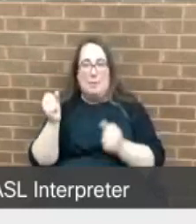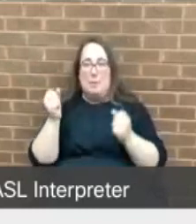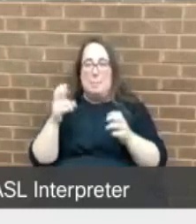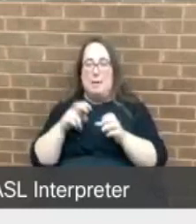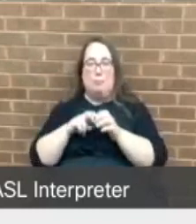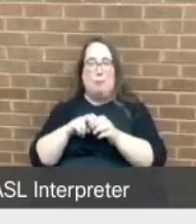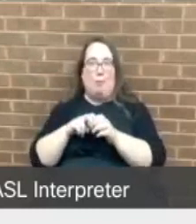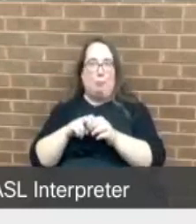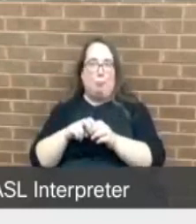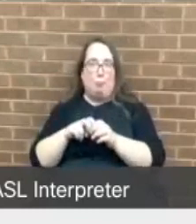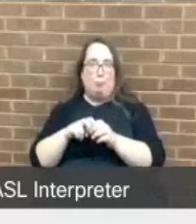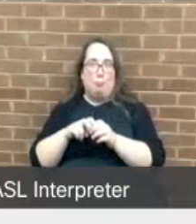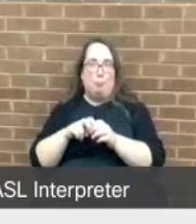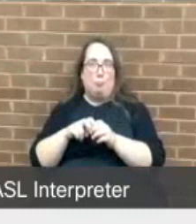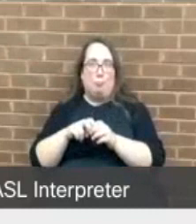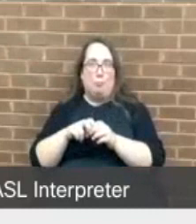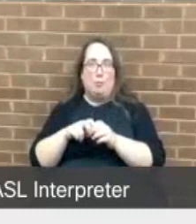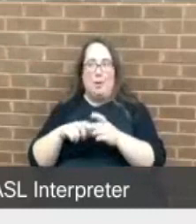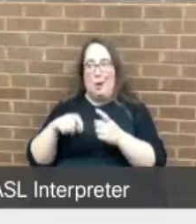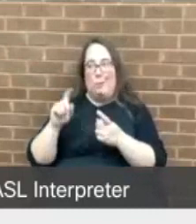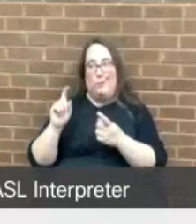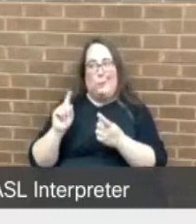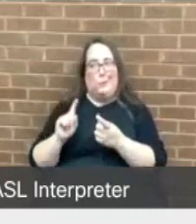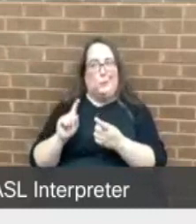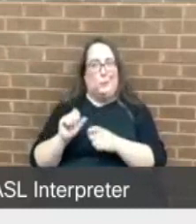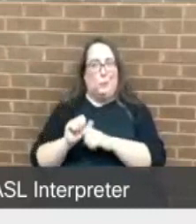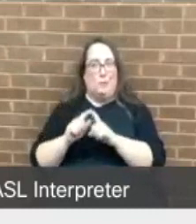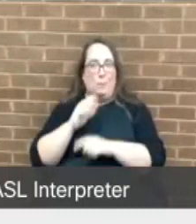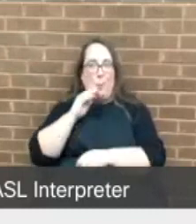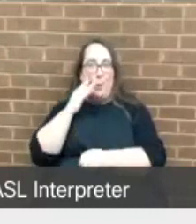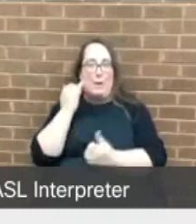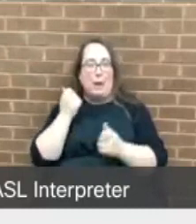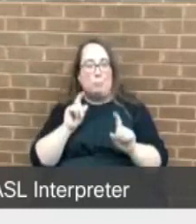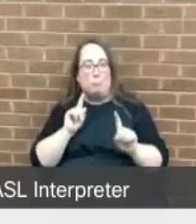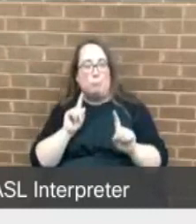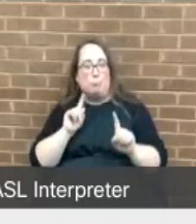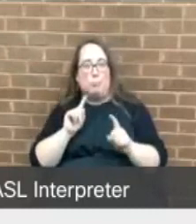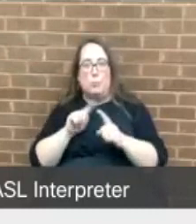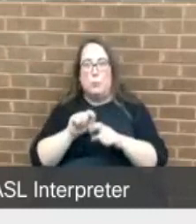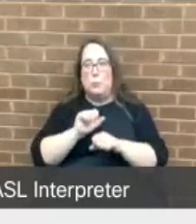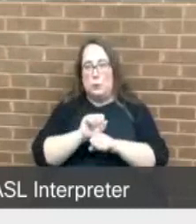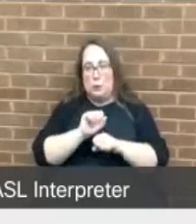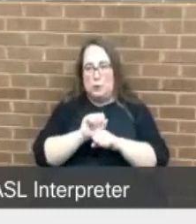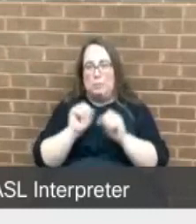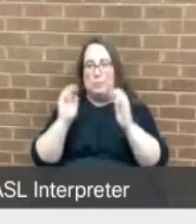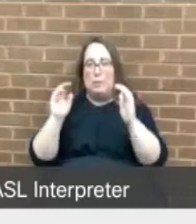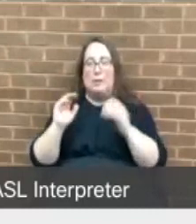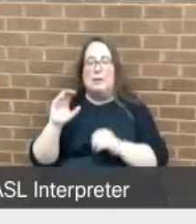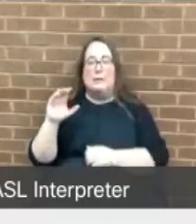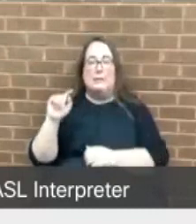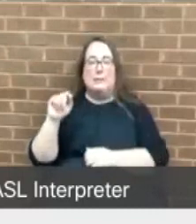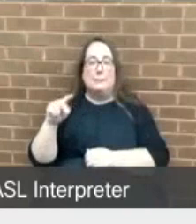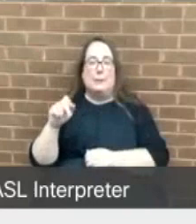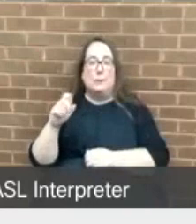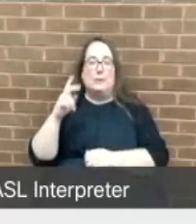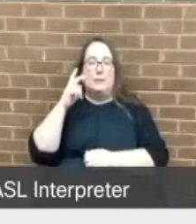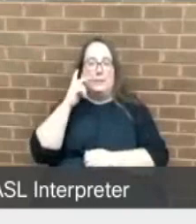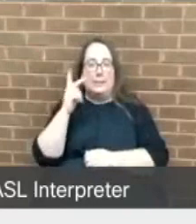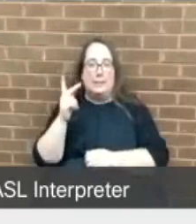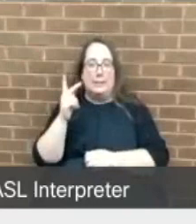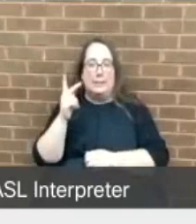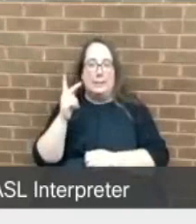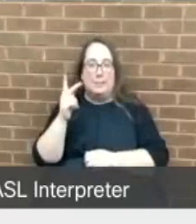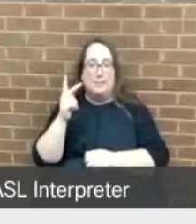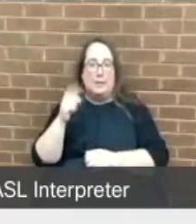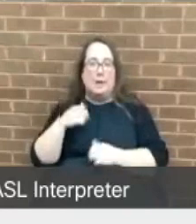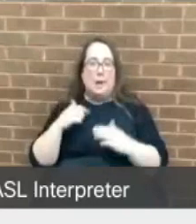riders are reducing their teleworking and returning to work on site. Shifting over to the CTP, you'll find, I am